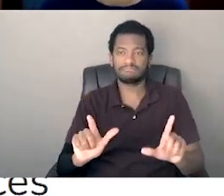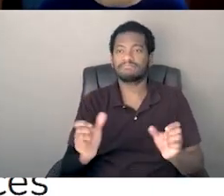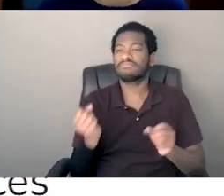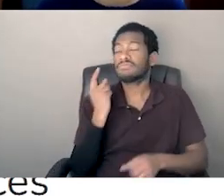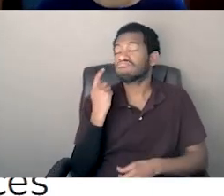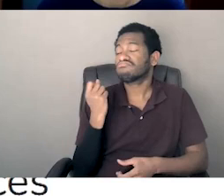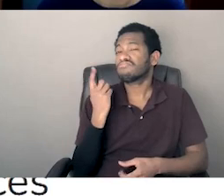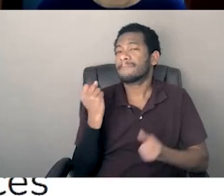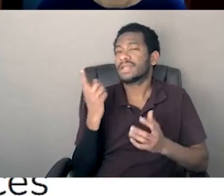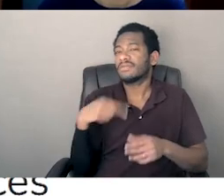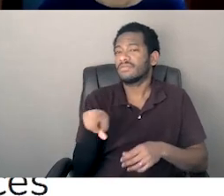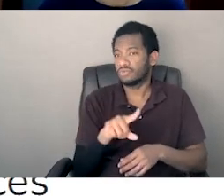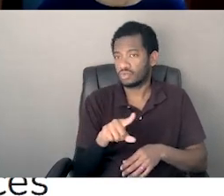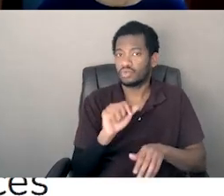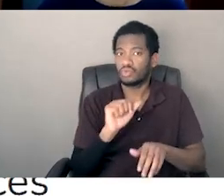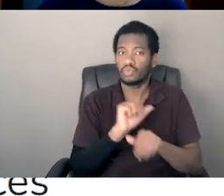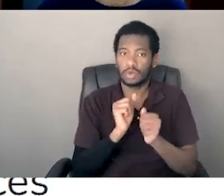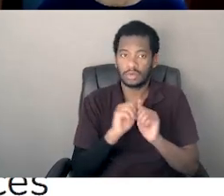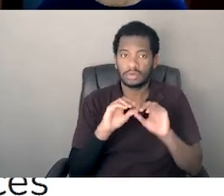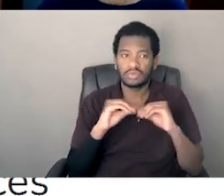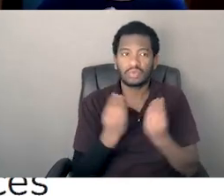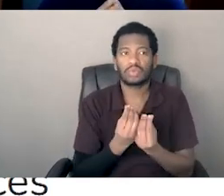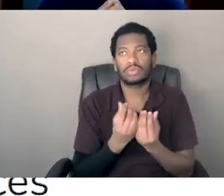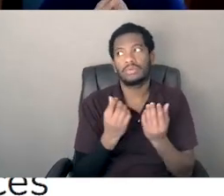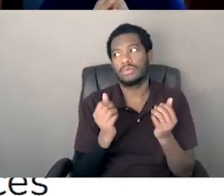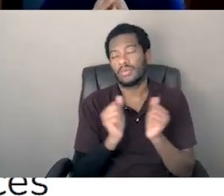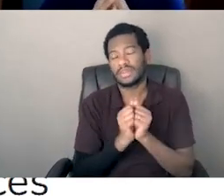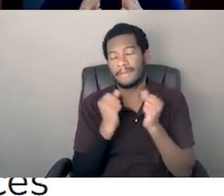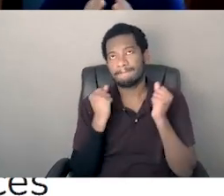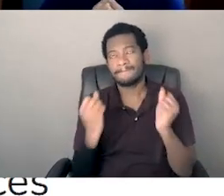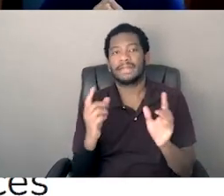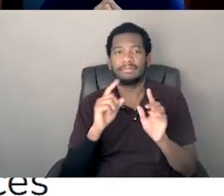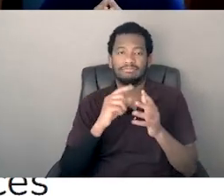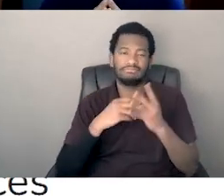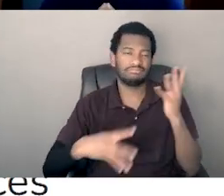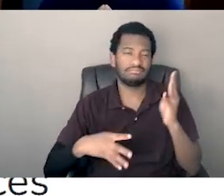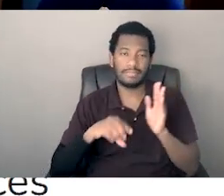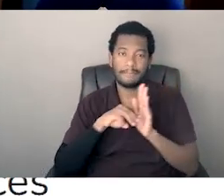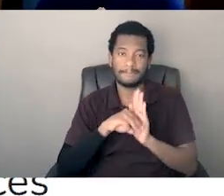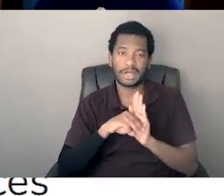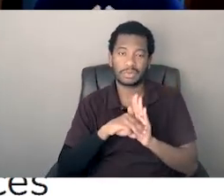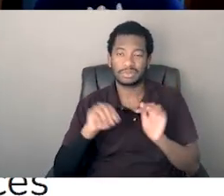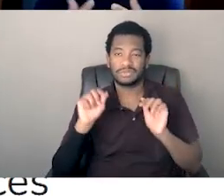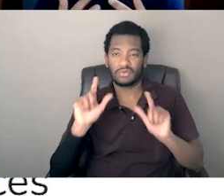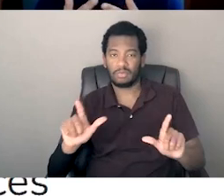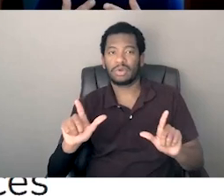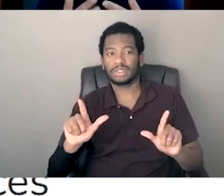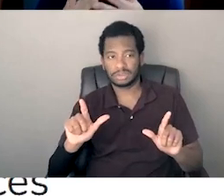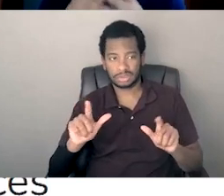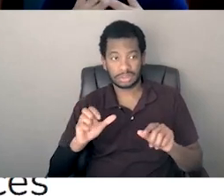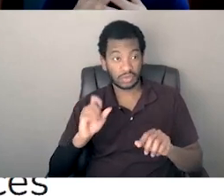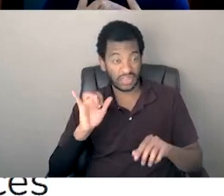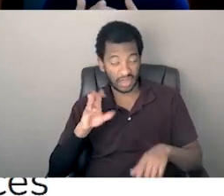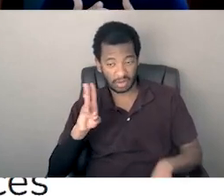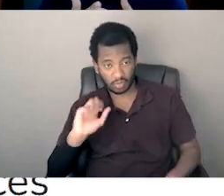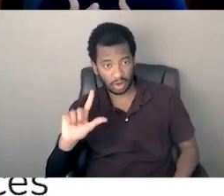that have lots of models and frameworks. And I think about this well-being concept as something that knits